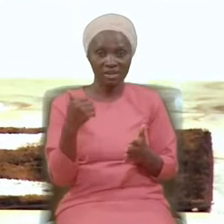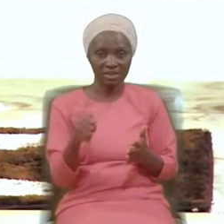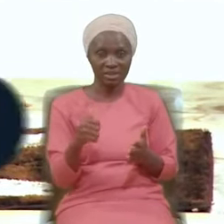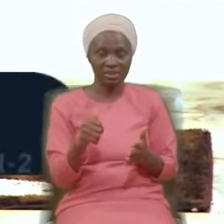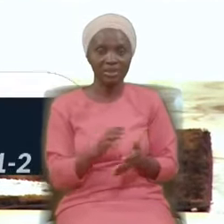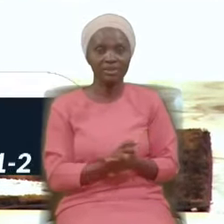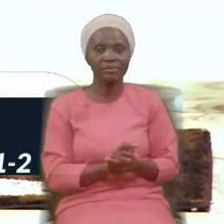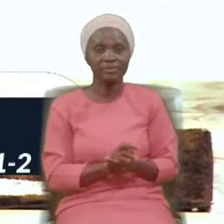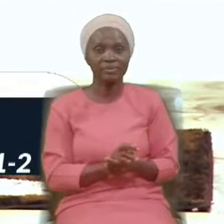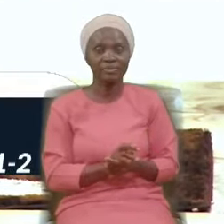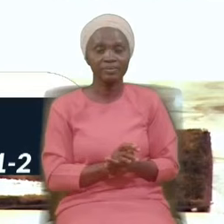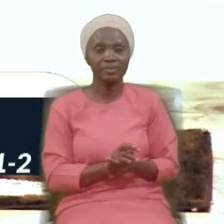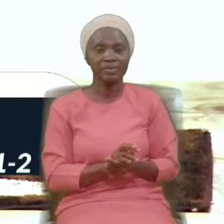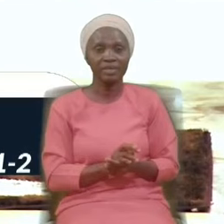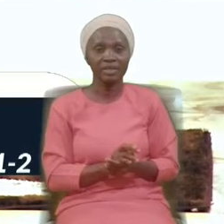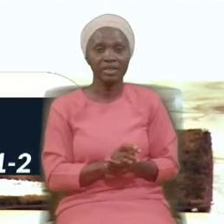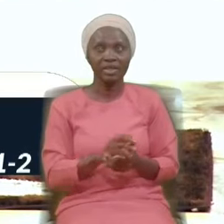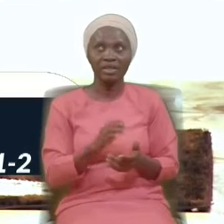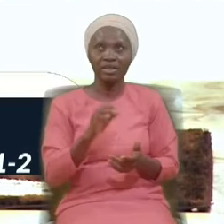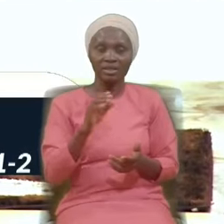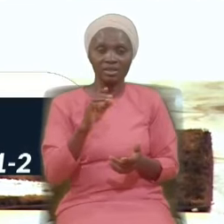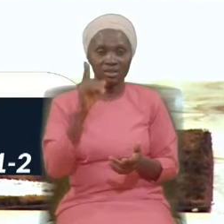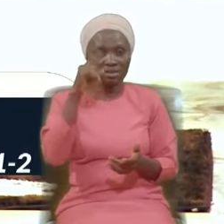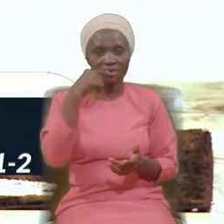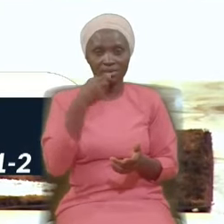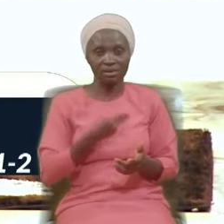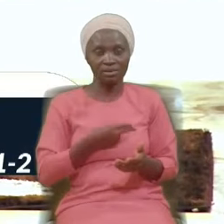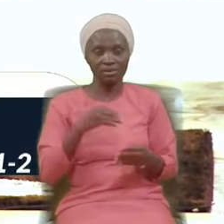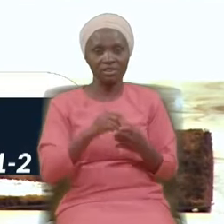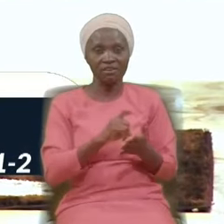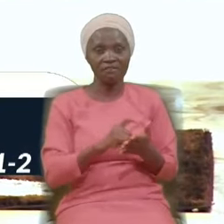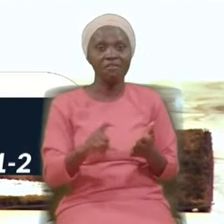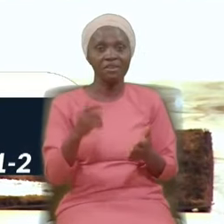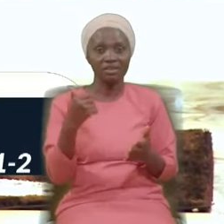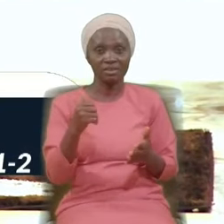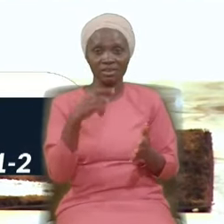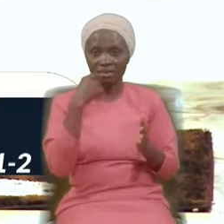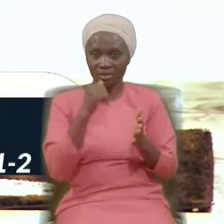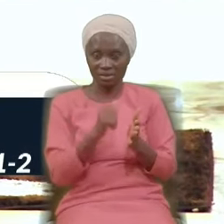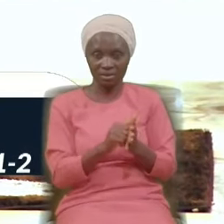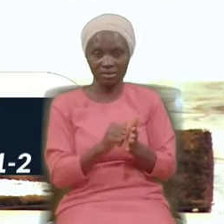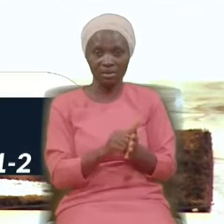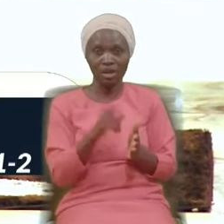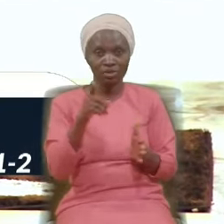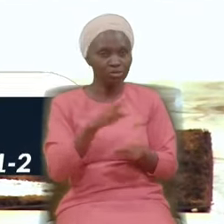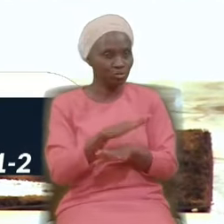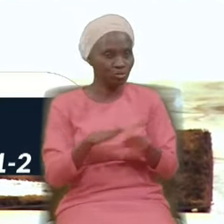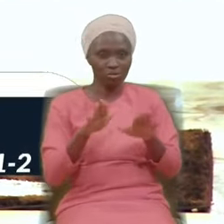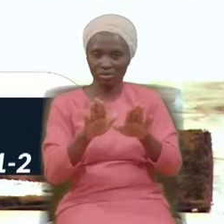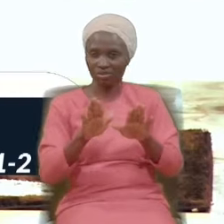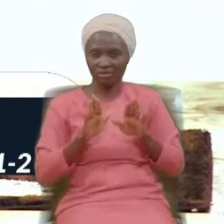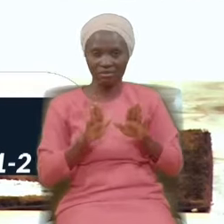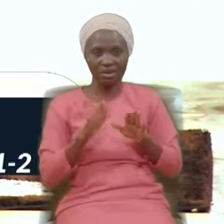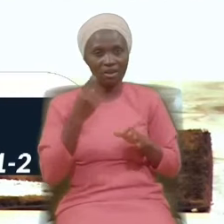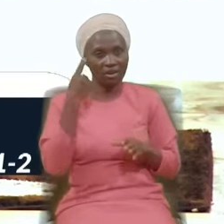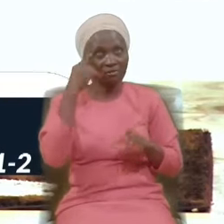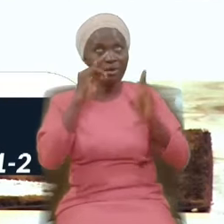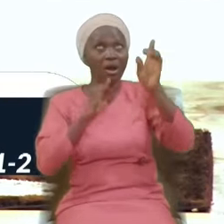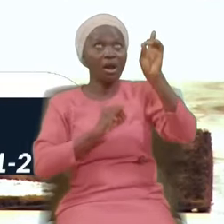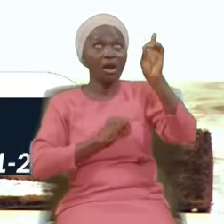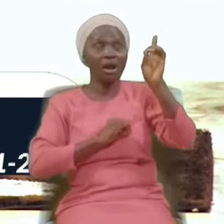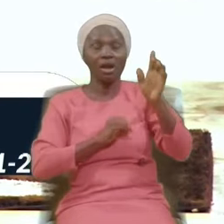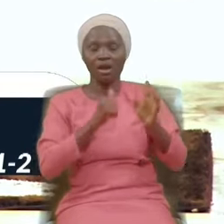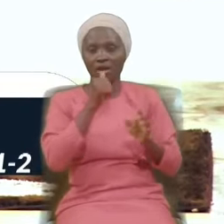verse 10. It tells us in verse 10, fear thou not, for I am with